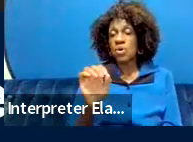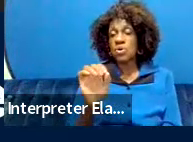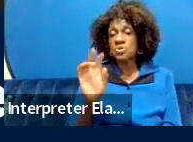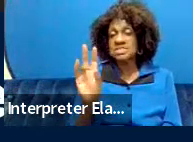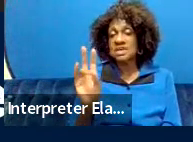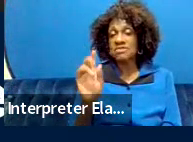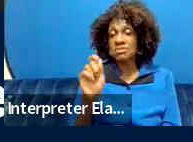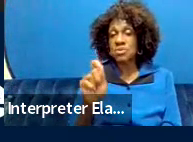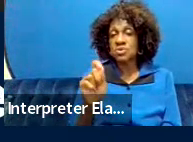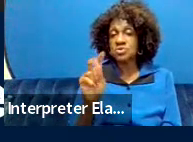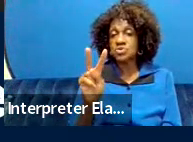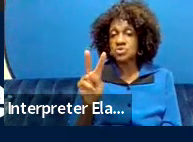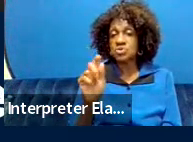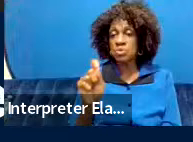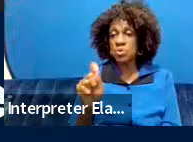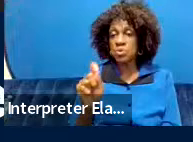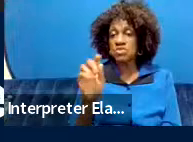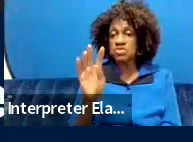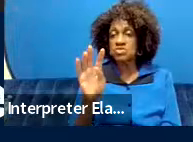407.2.3.1,